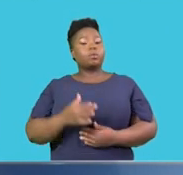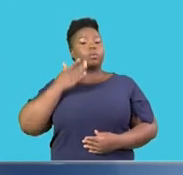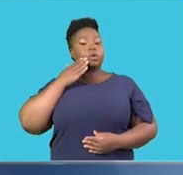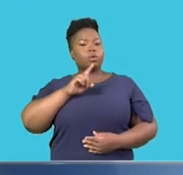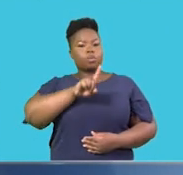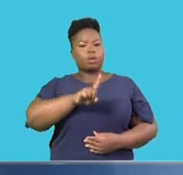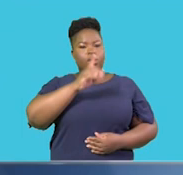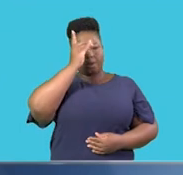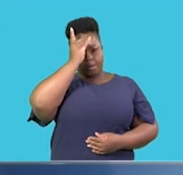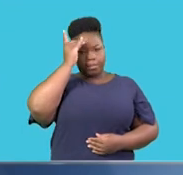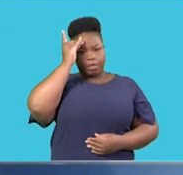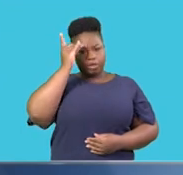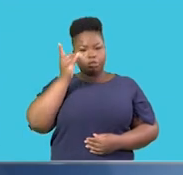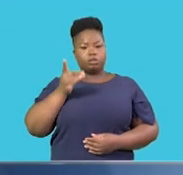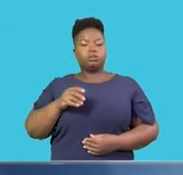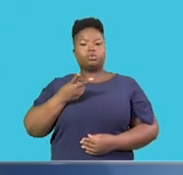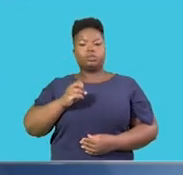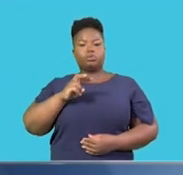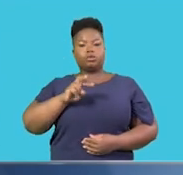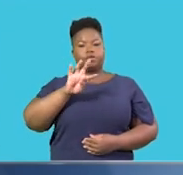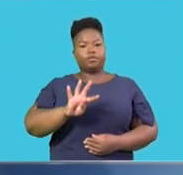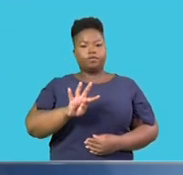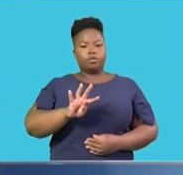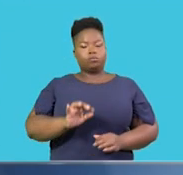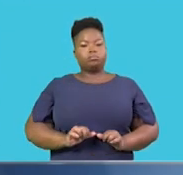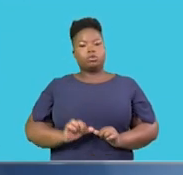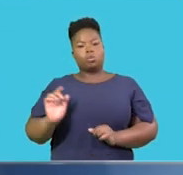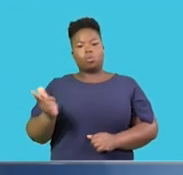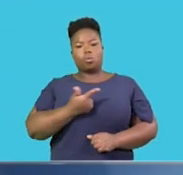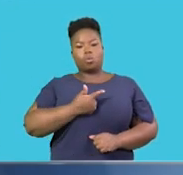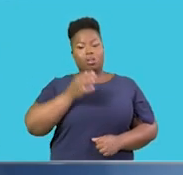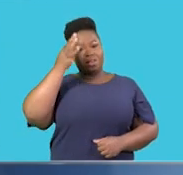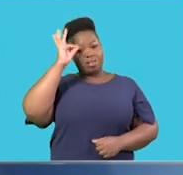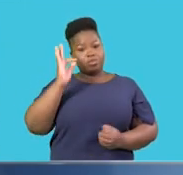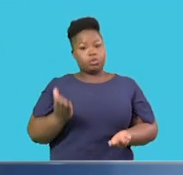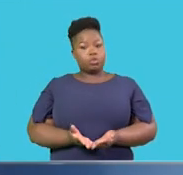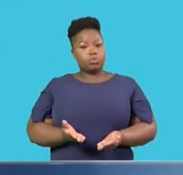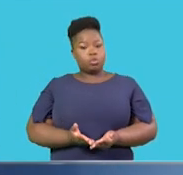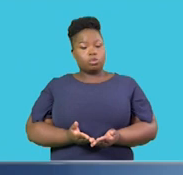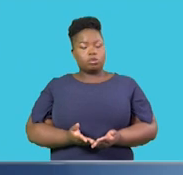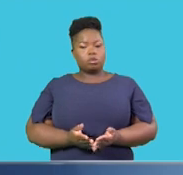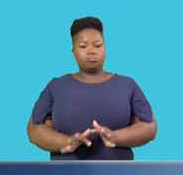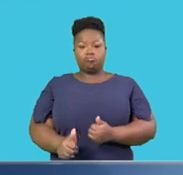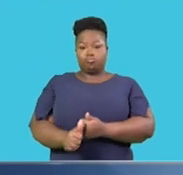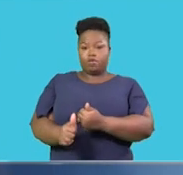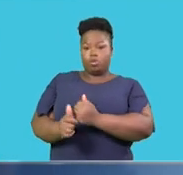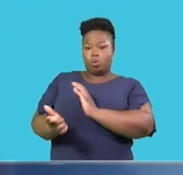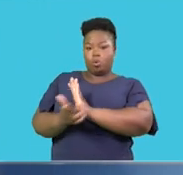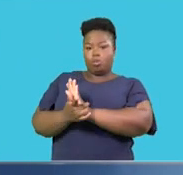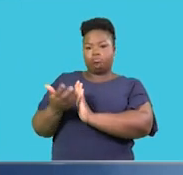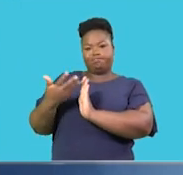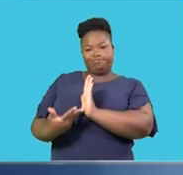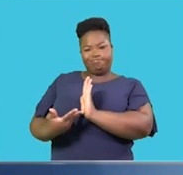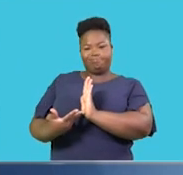of March 2024 in all ordinary public schools. By law, we are required